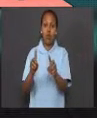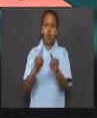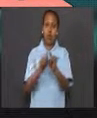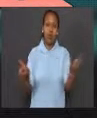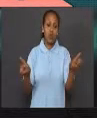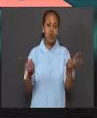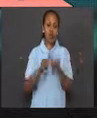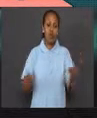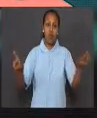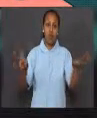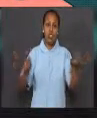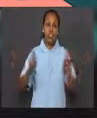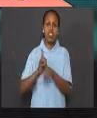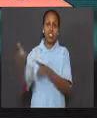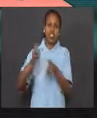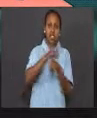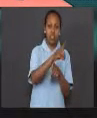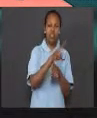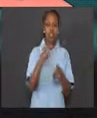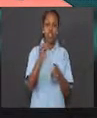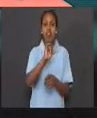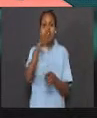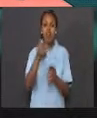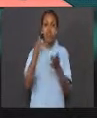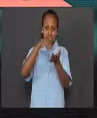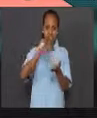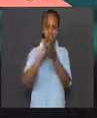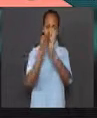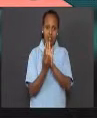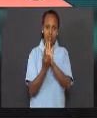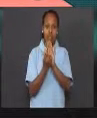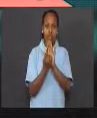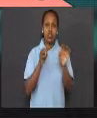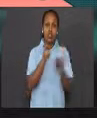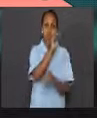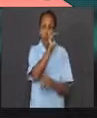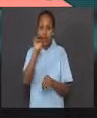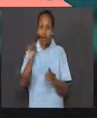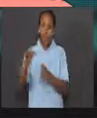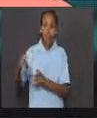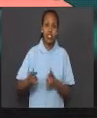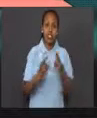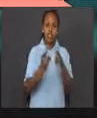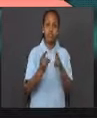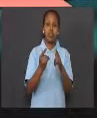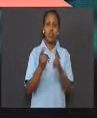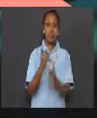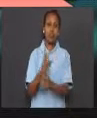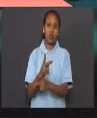directions. Just like the other examples, the momentum of the system is